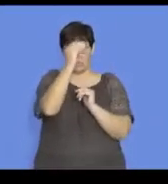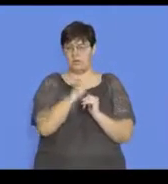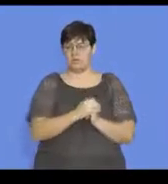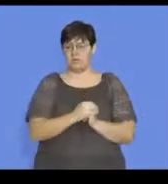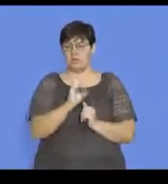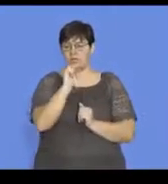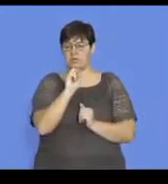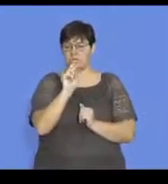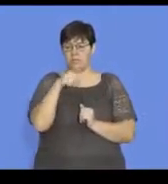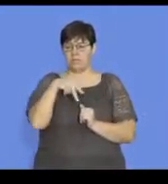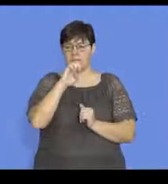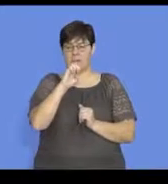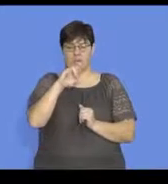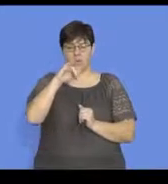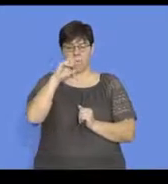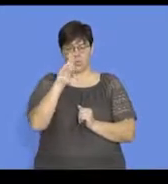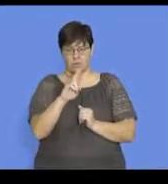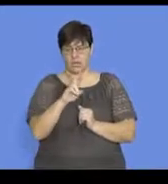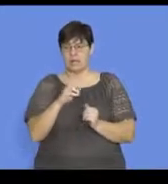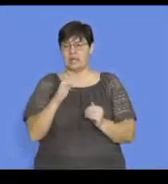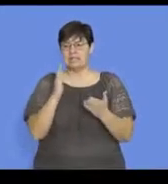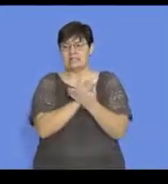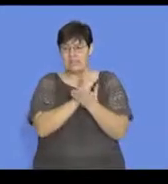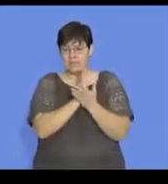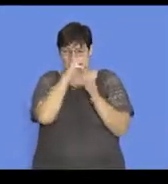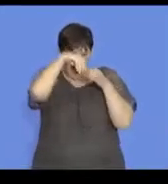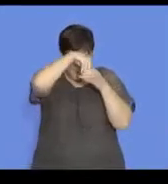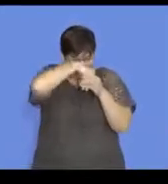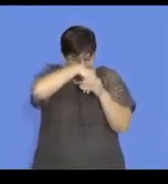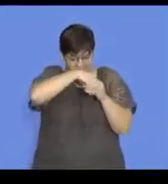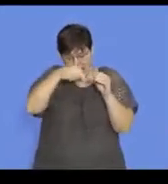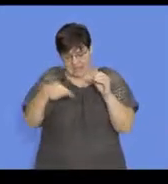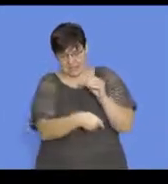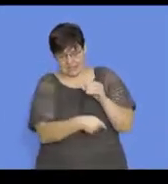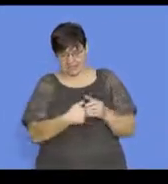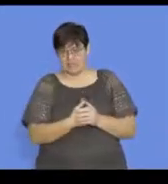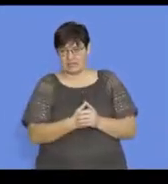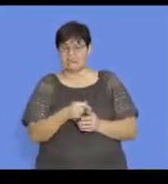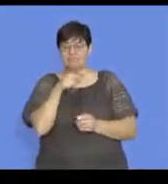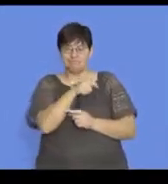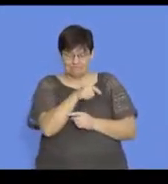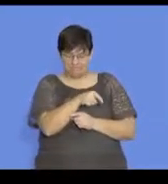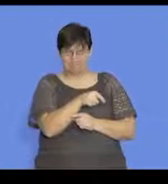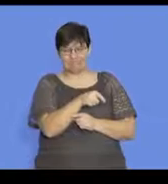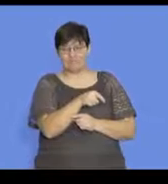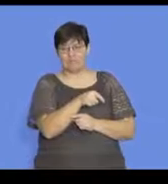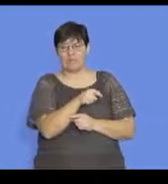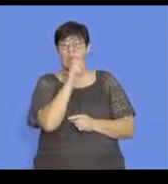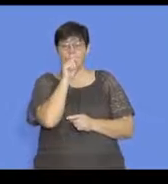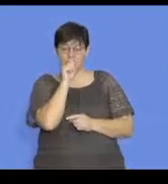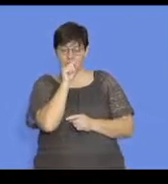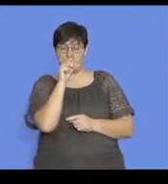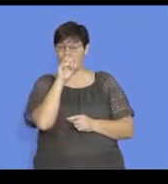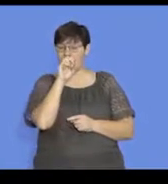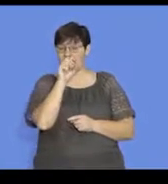ovary. Some plants, the ovary is deep into the plant. And this would be a good thing if you're a bird